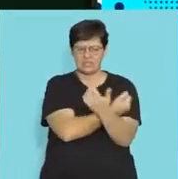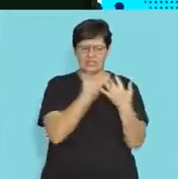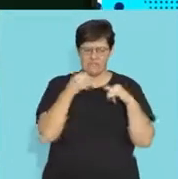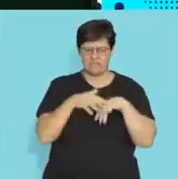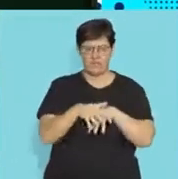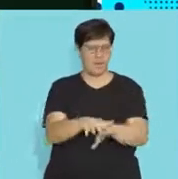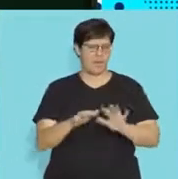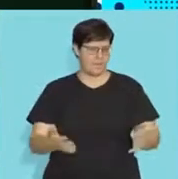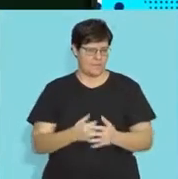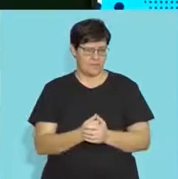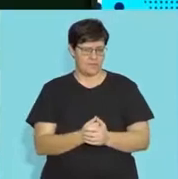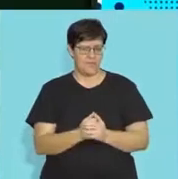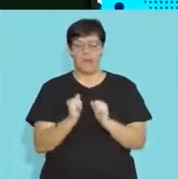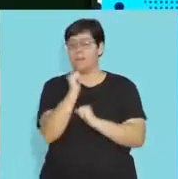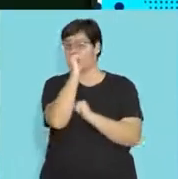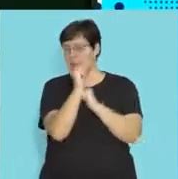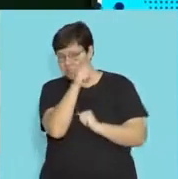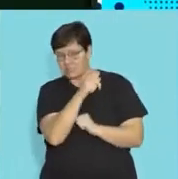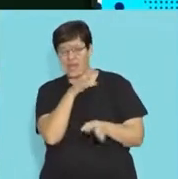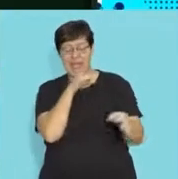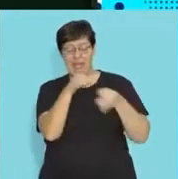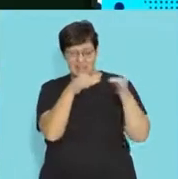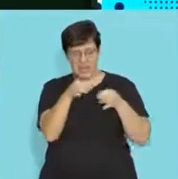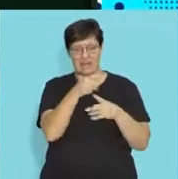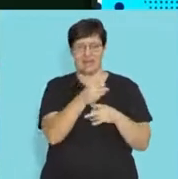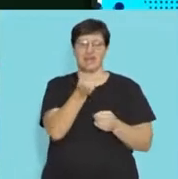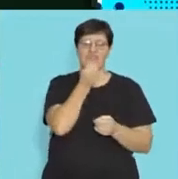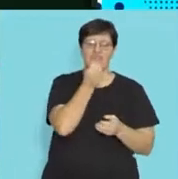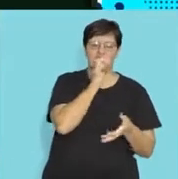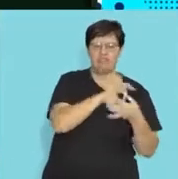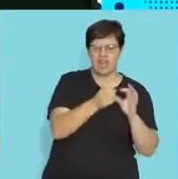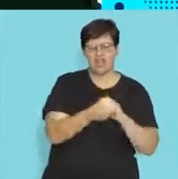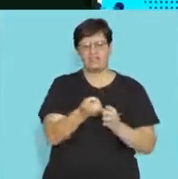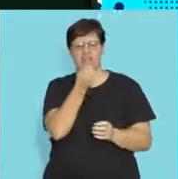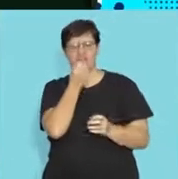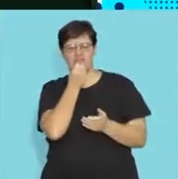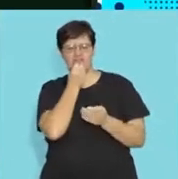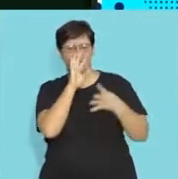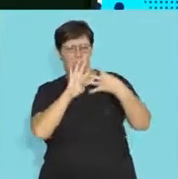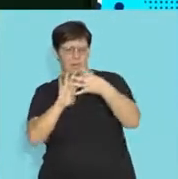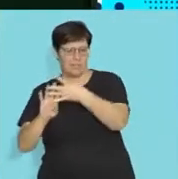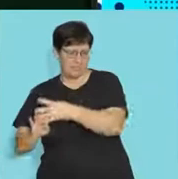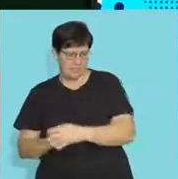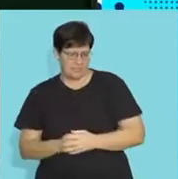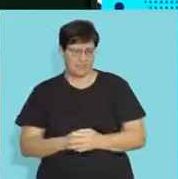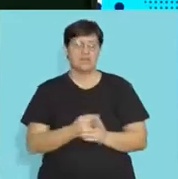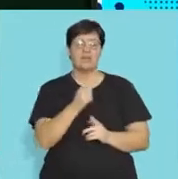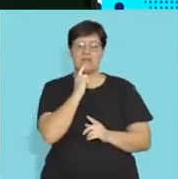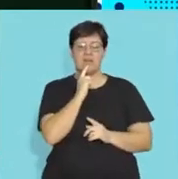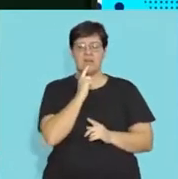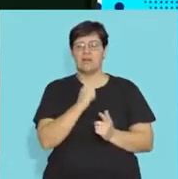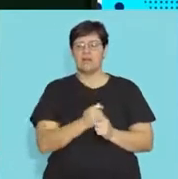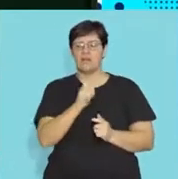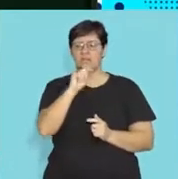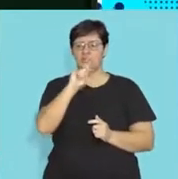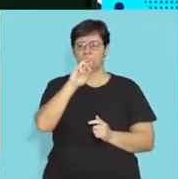understand how energy flows. We will look at mechanisms that explain energy flow, such as food chains and food webs. We'll try to get an understanding